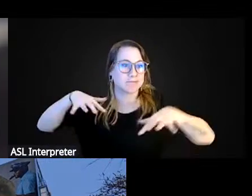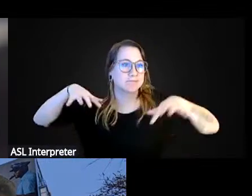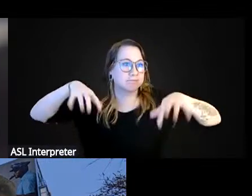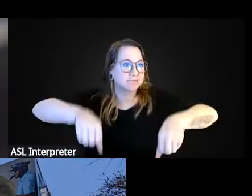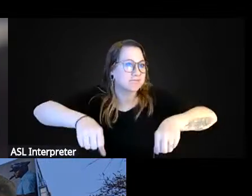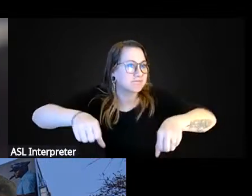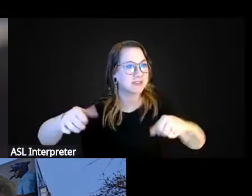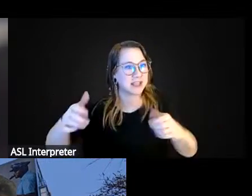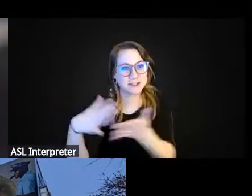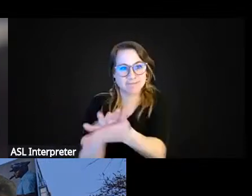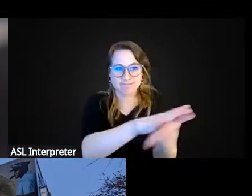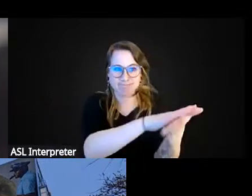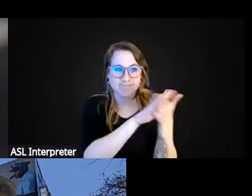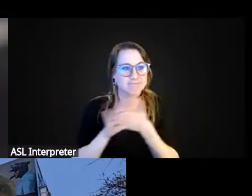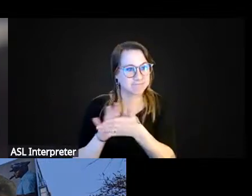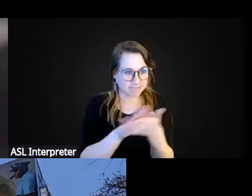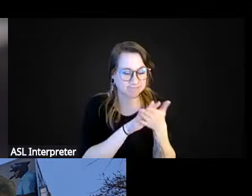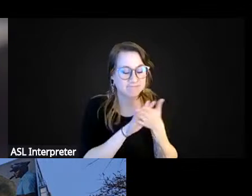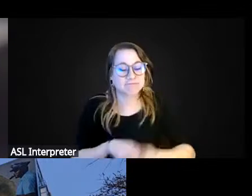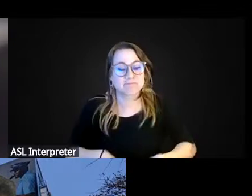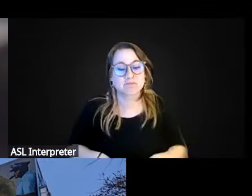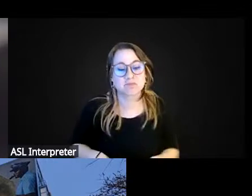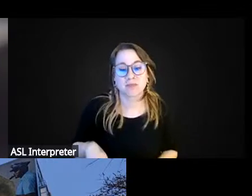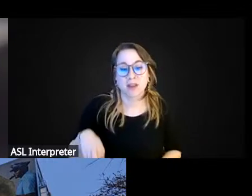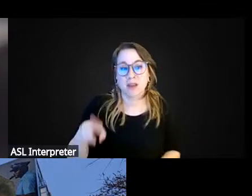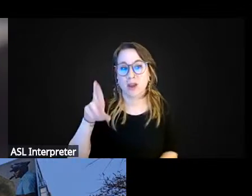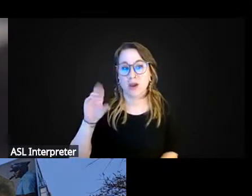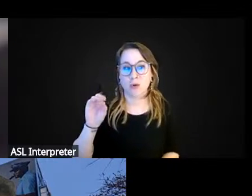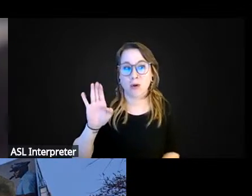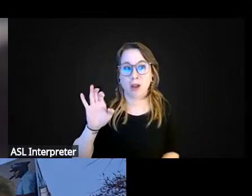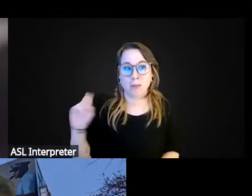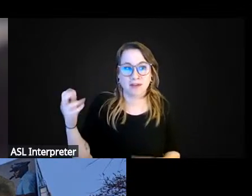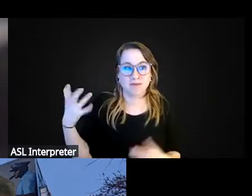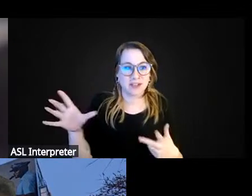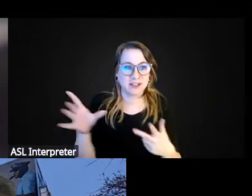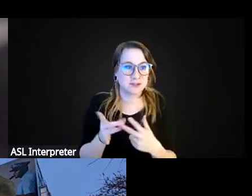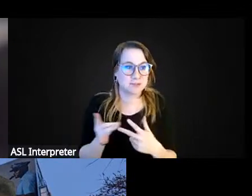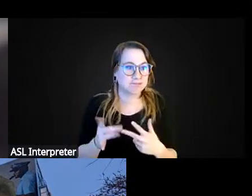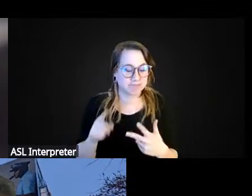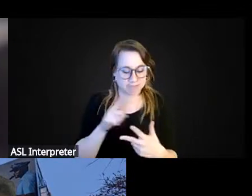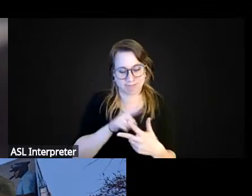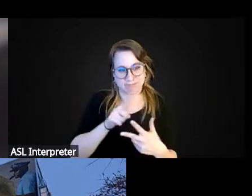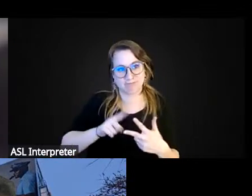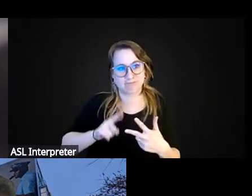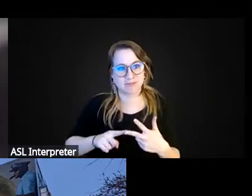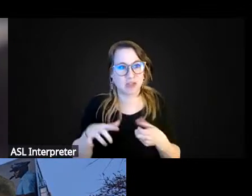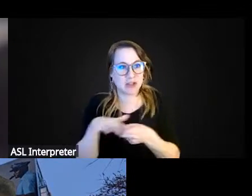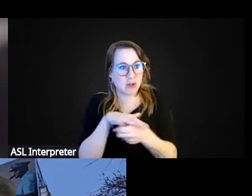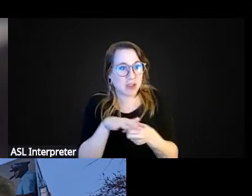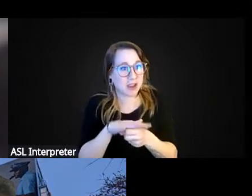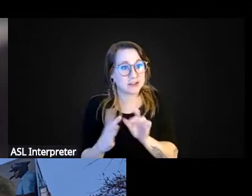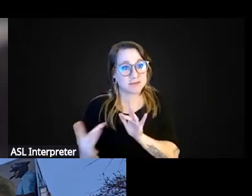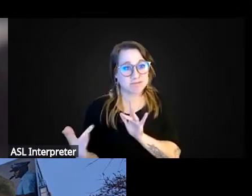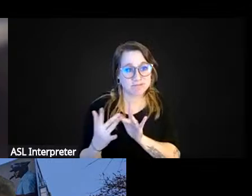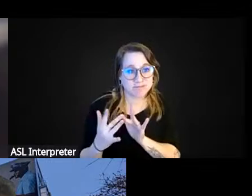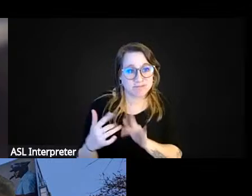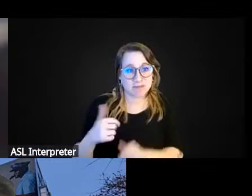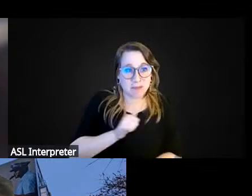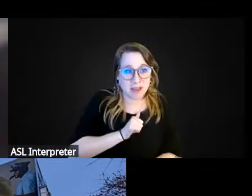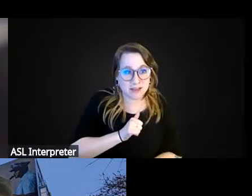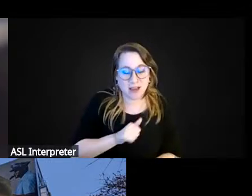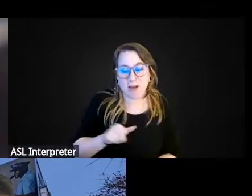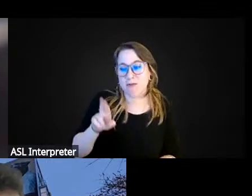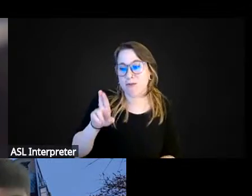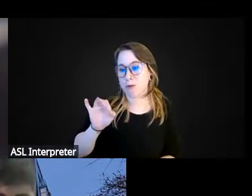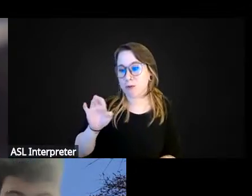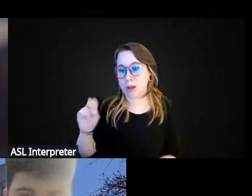So Commissioner Roblin named those locations. Reach out to myself, Commissioner Roblin,